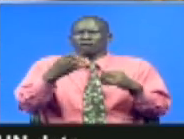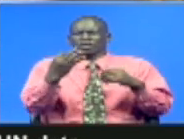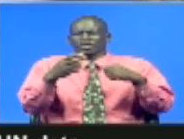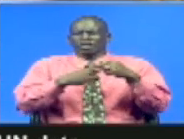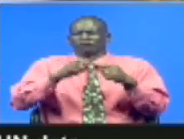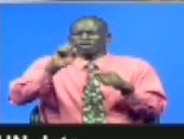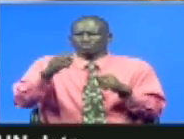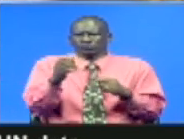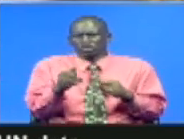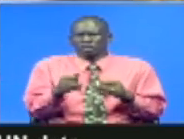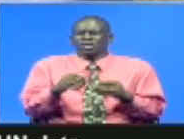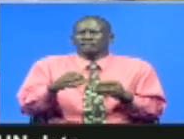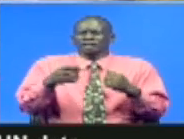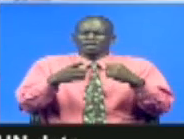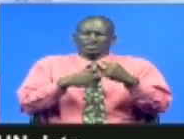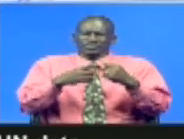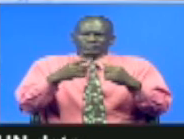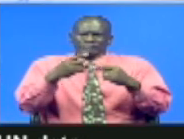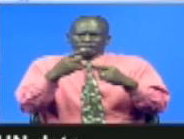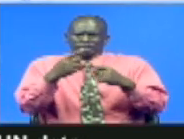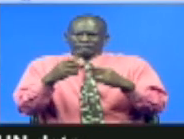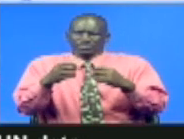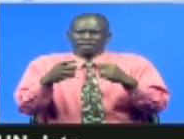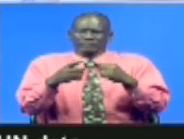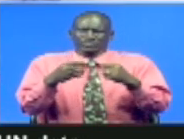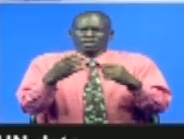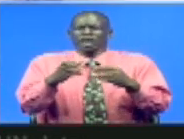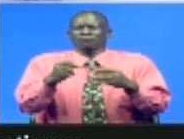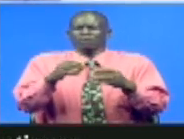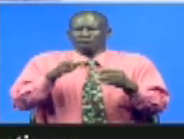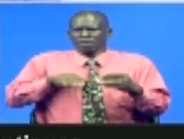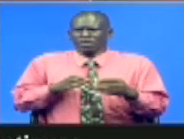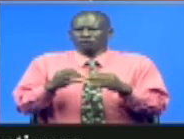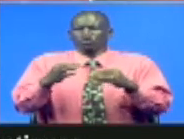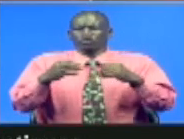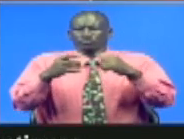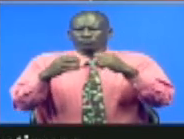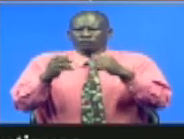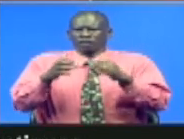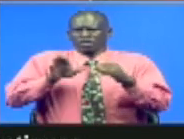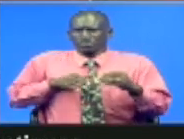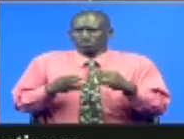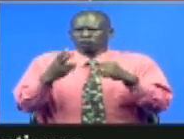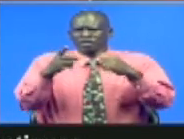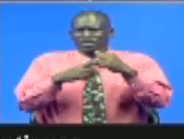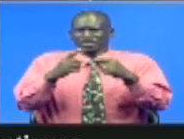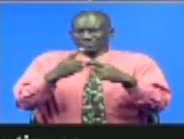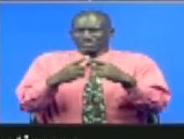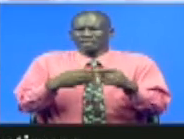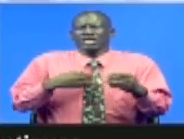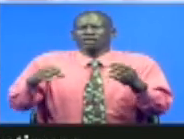six, Florence Machogu, became the third woman to win a jackpot, and she joined Daniel Rono and Geoffrey Keitani